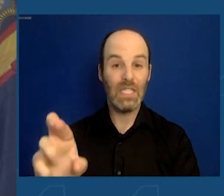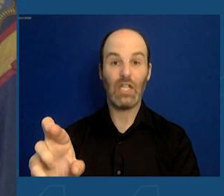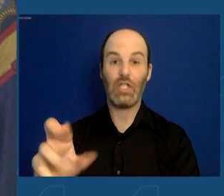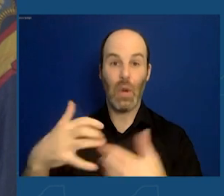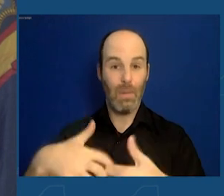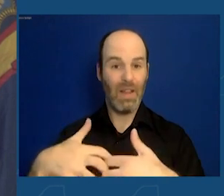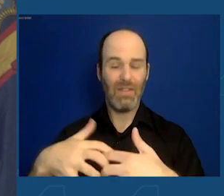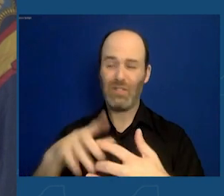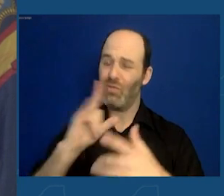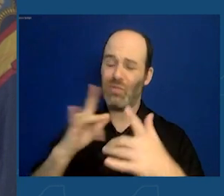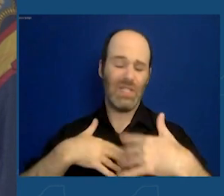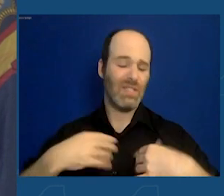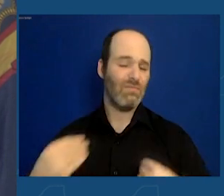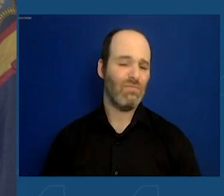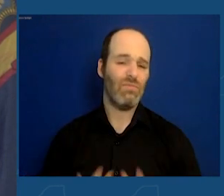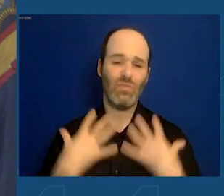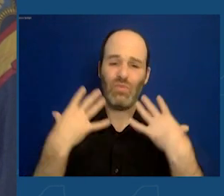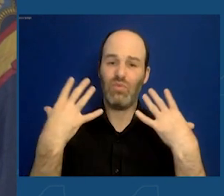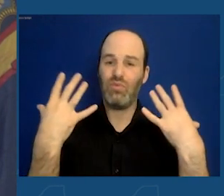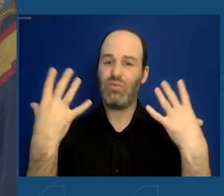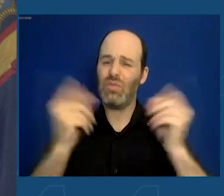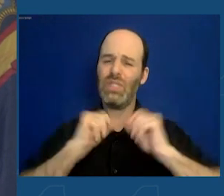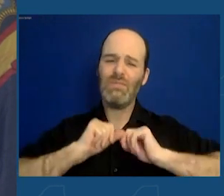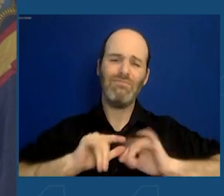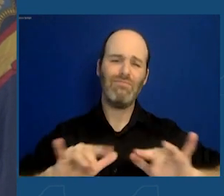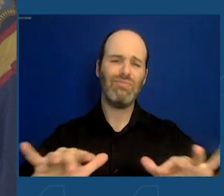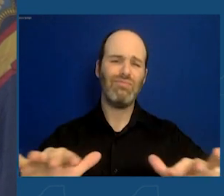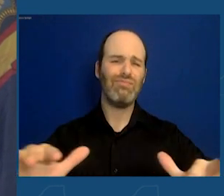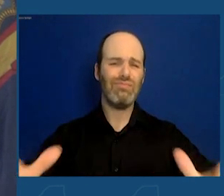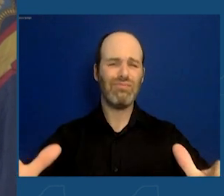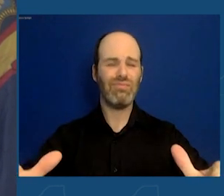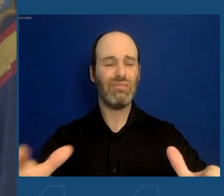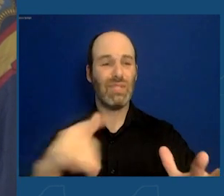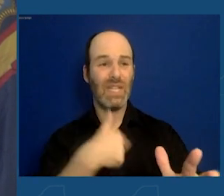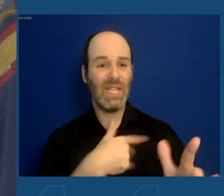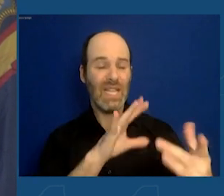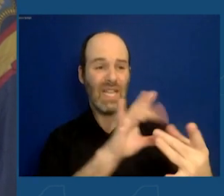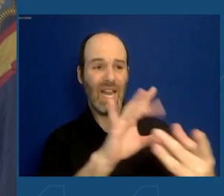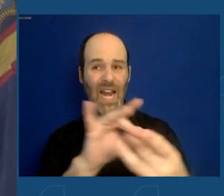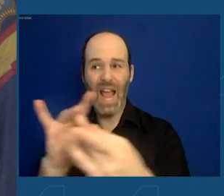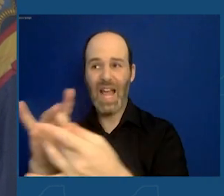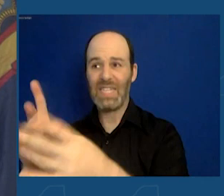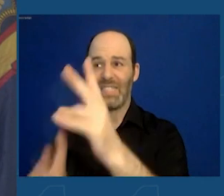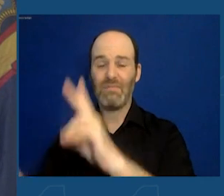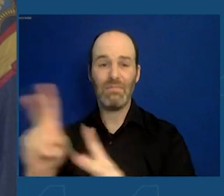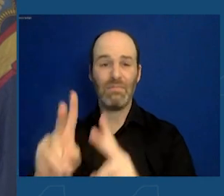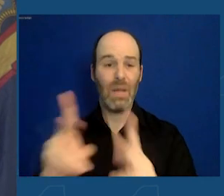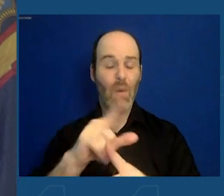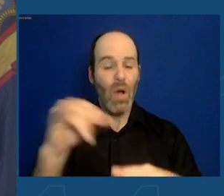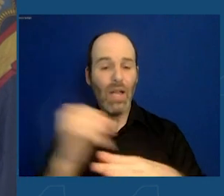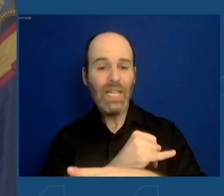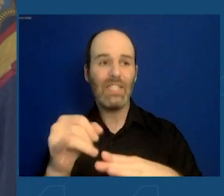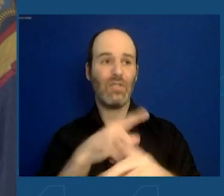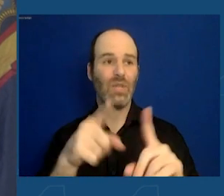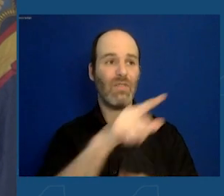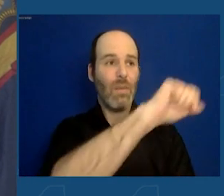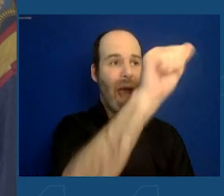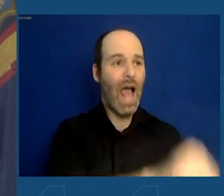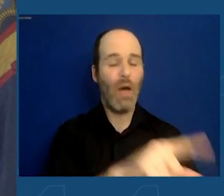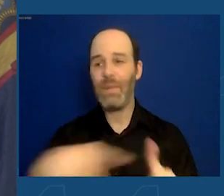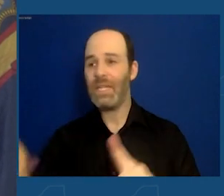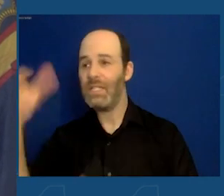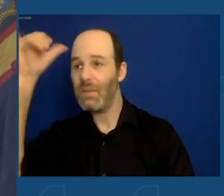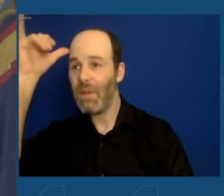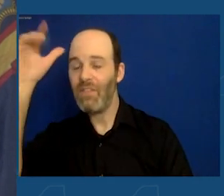commitment that radiates, connecting industries along the Thruway from Albany to Buffalo. And the ripple effect of this commitment is